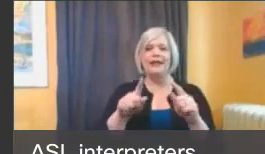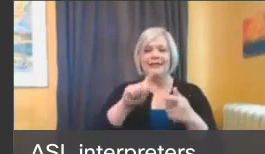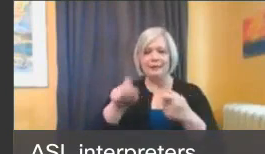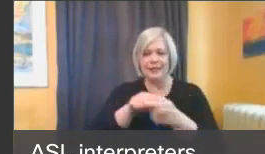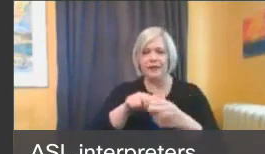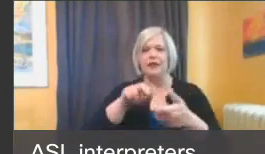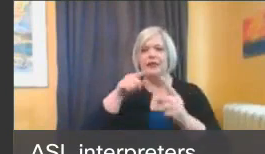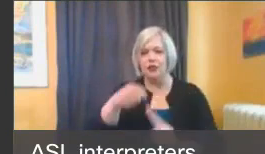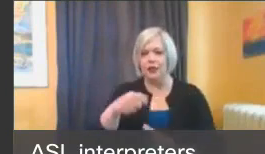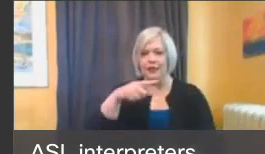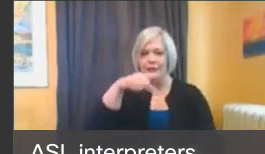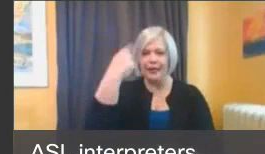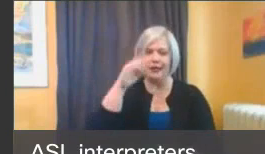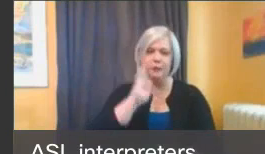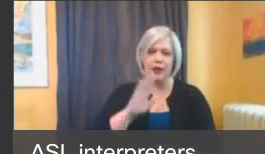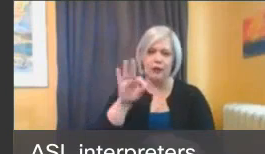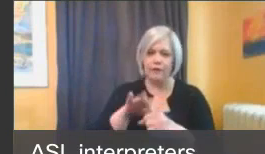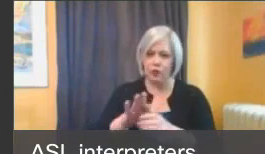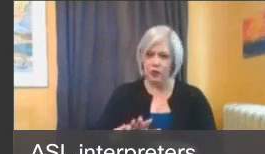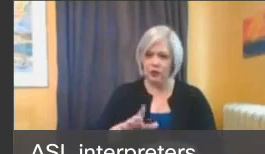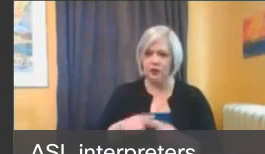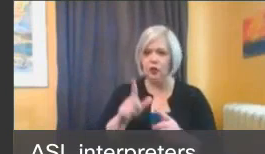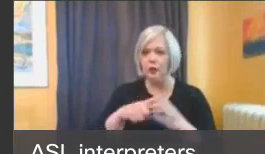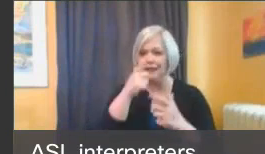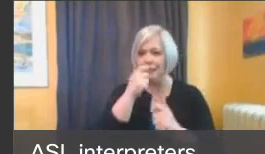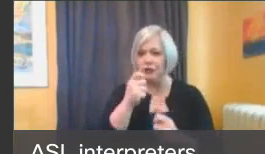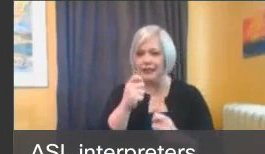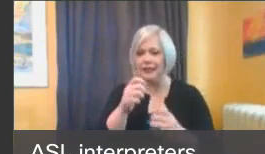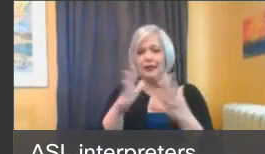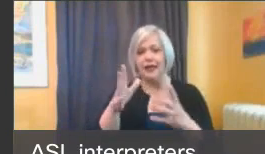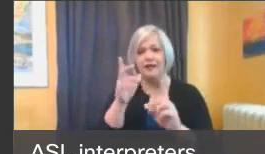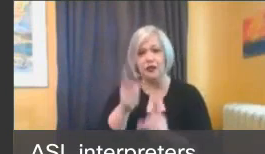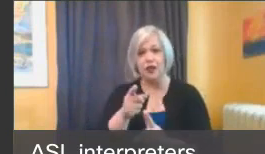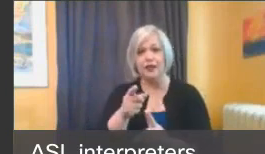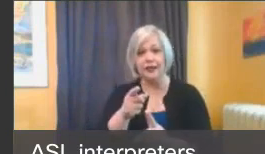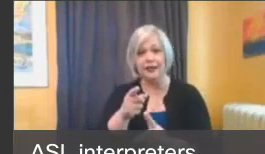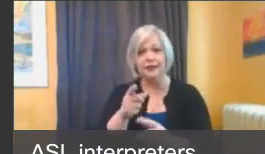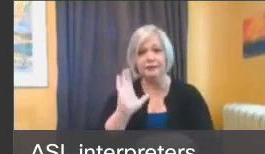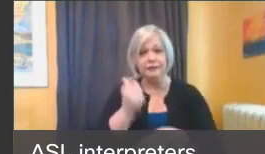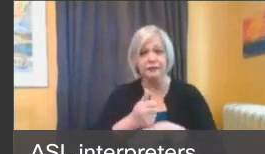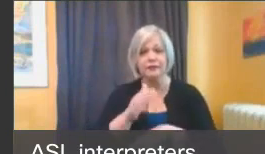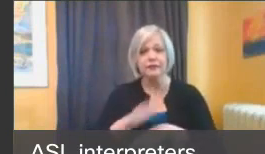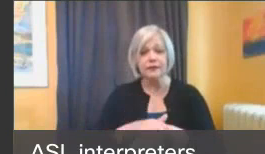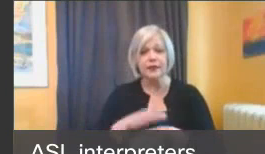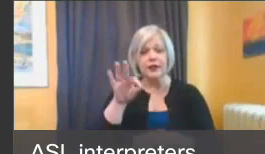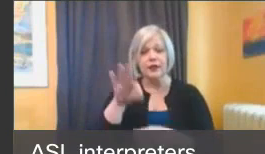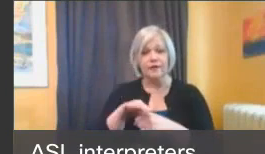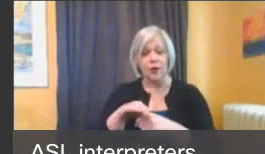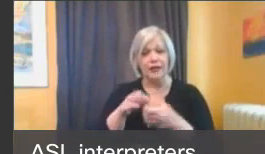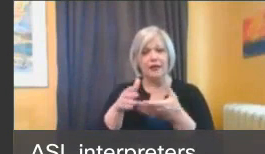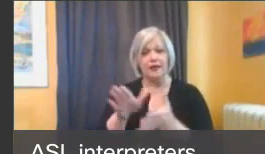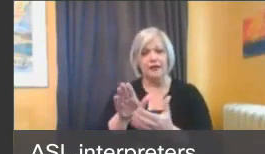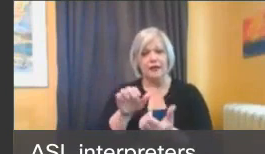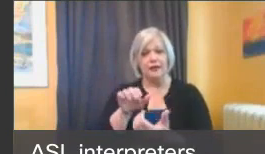Black and brown voters. And so the interesting thing is that a lot of the targeting was based on voting methods. It was based